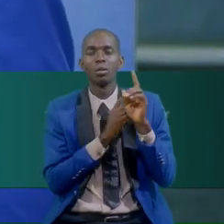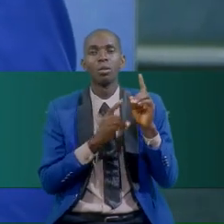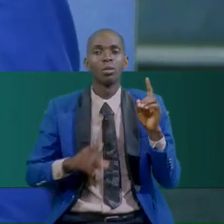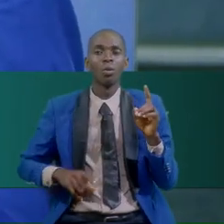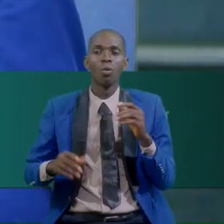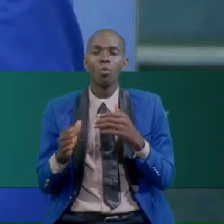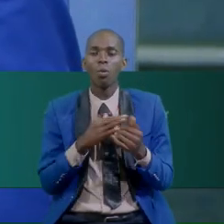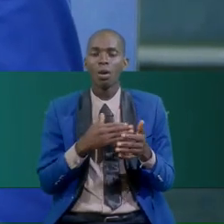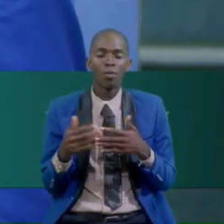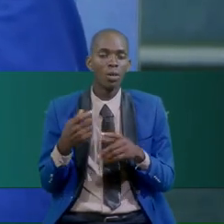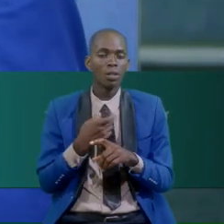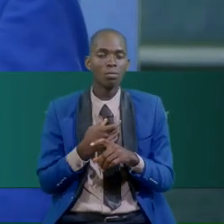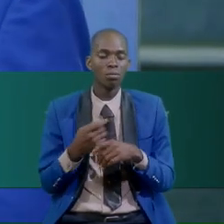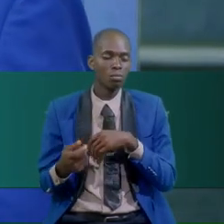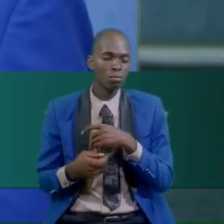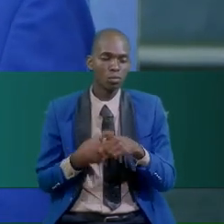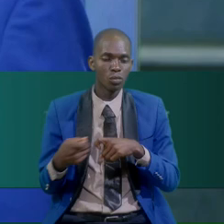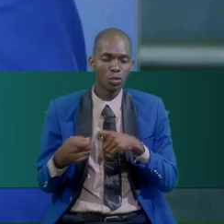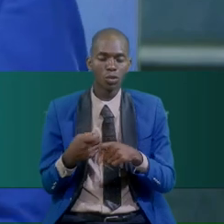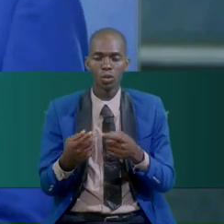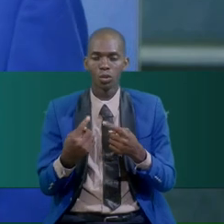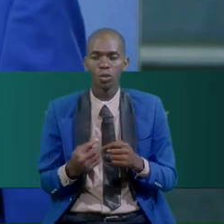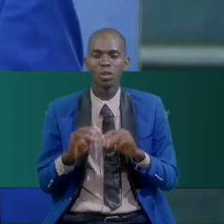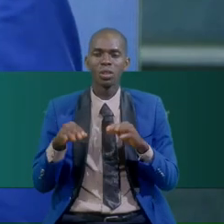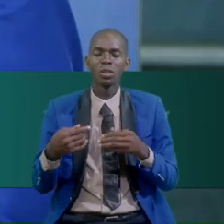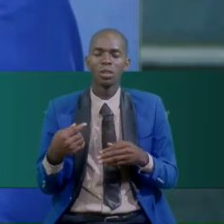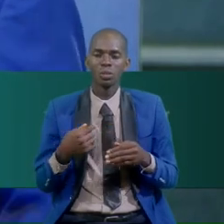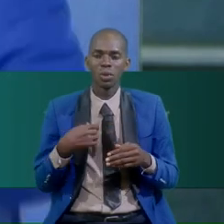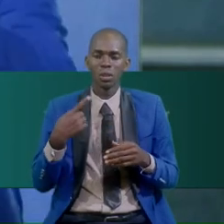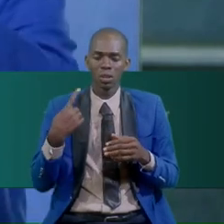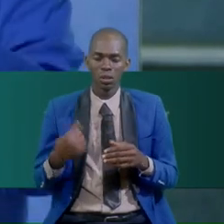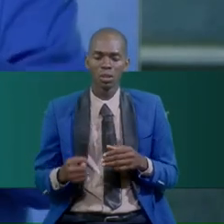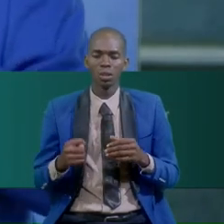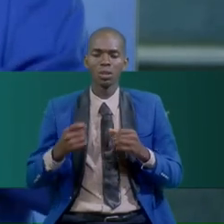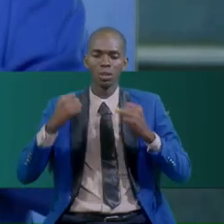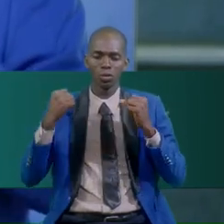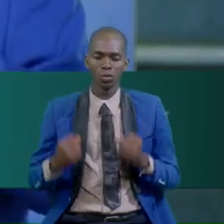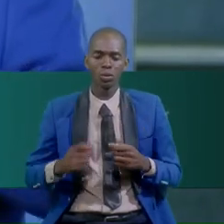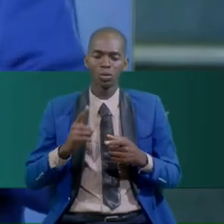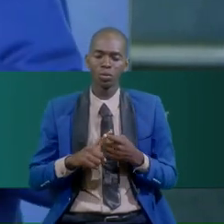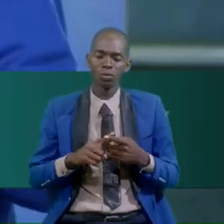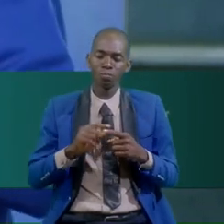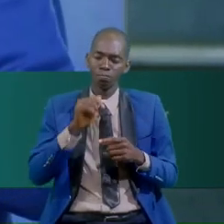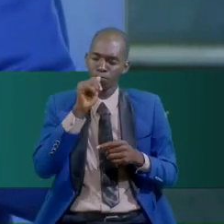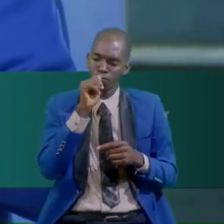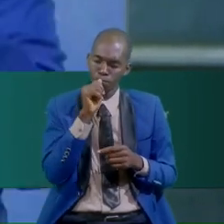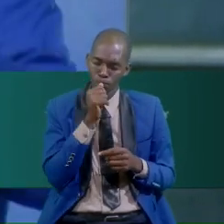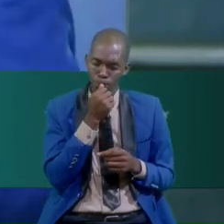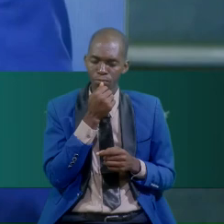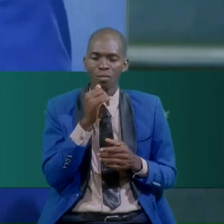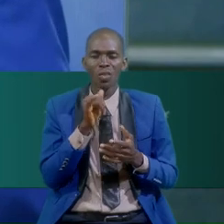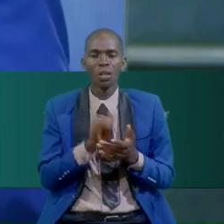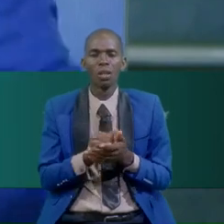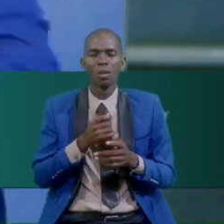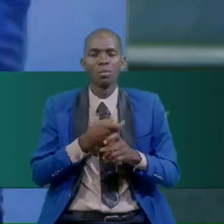comes, give me the strength to bear the persecution. That is the